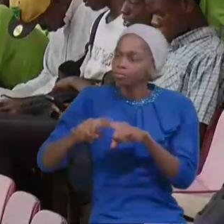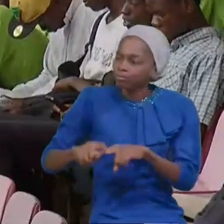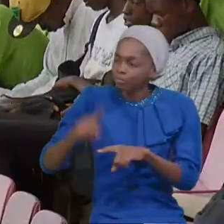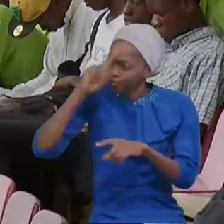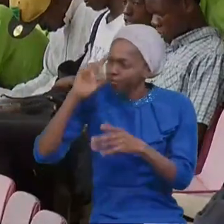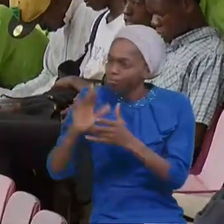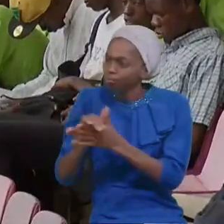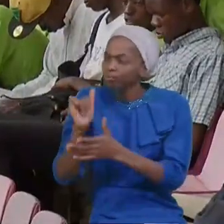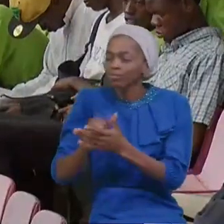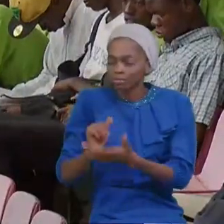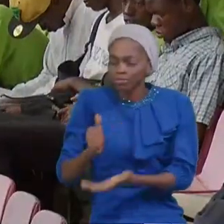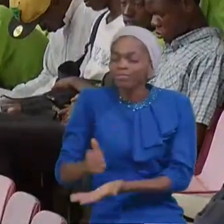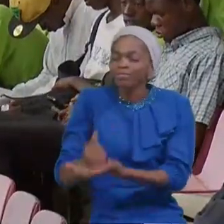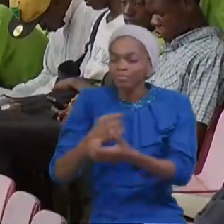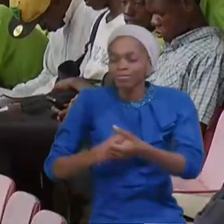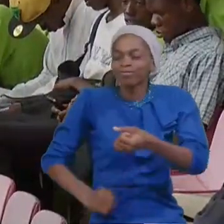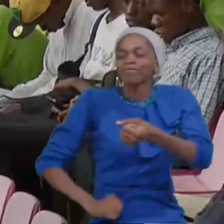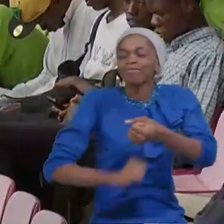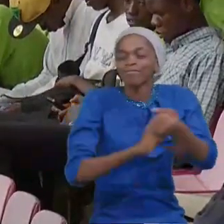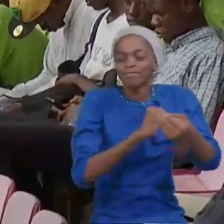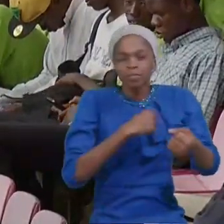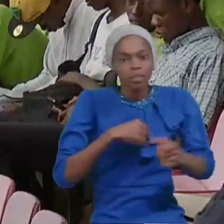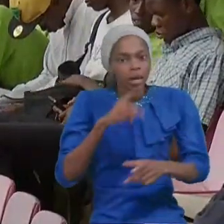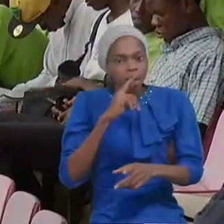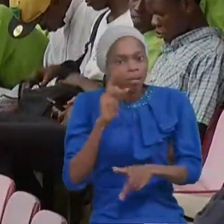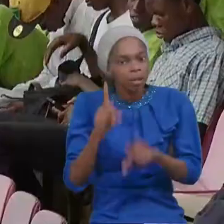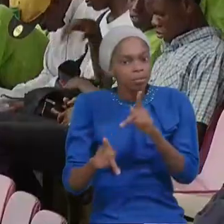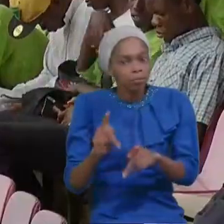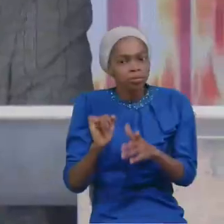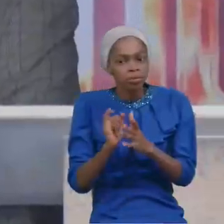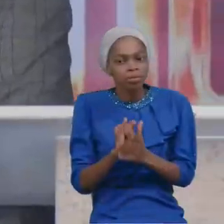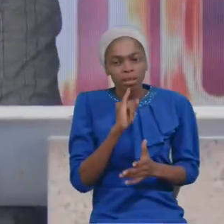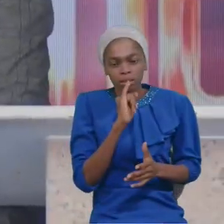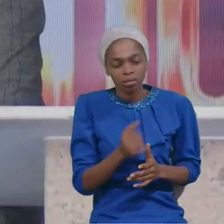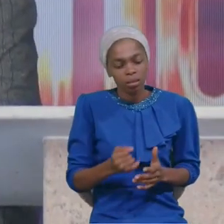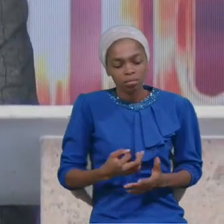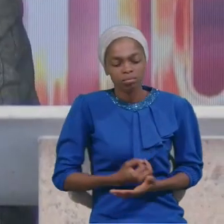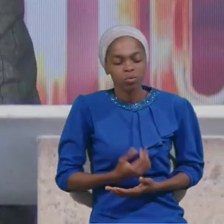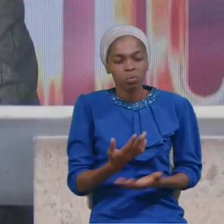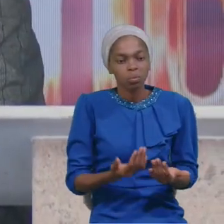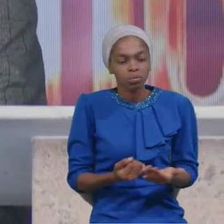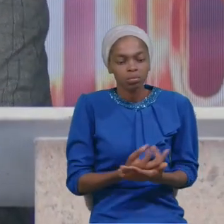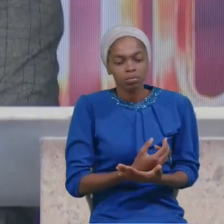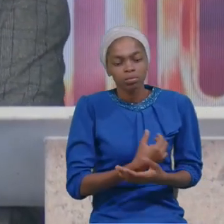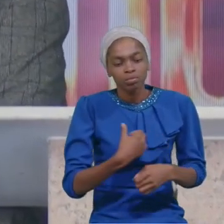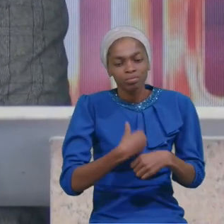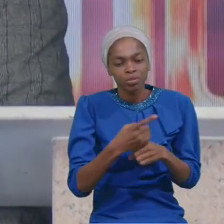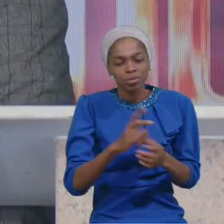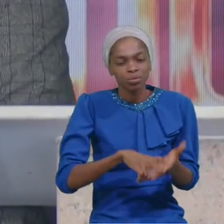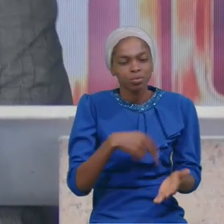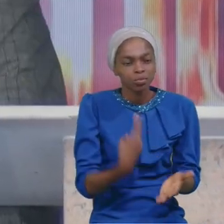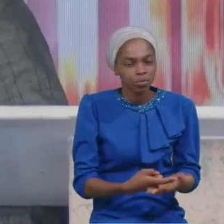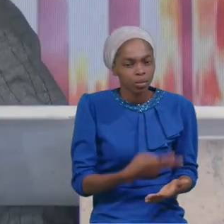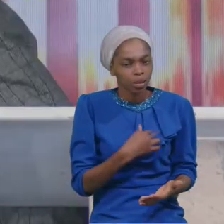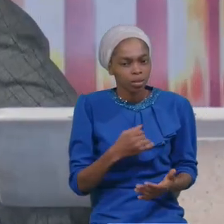you down. They say one thing when they are with you to lift you up, just to put you on that